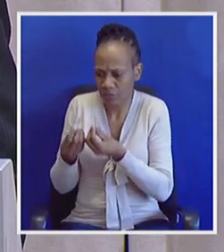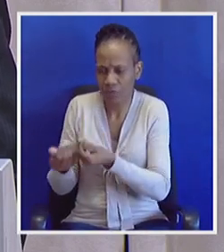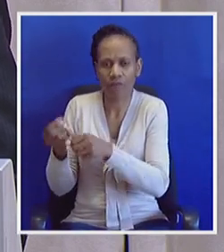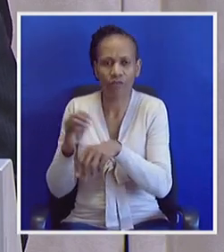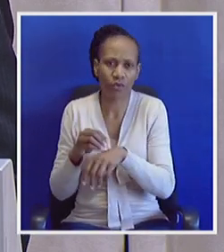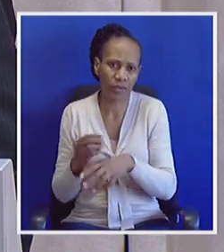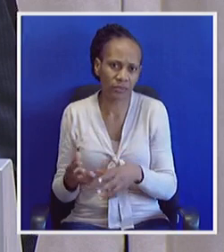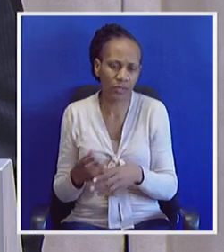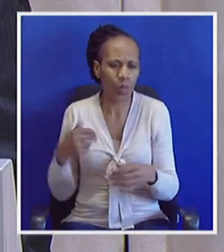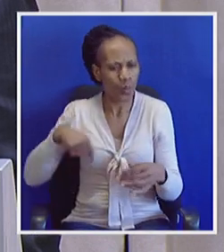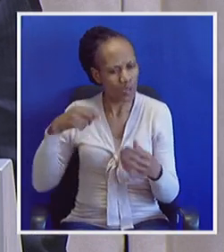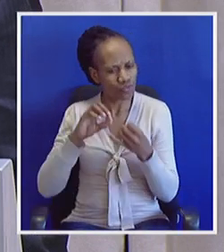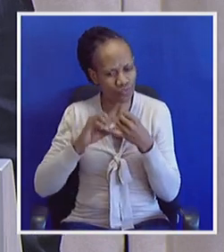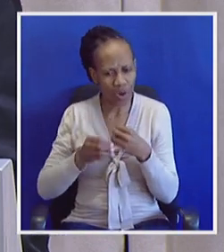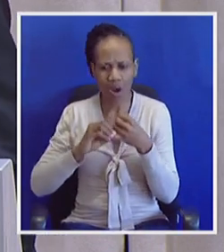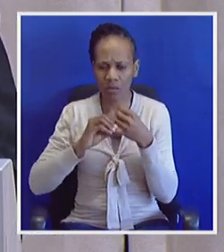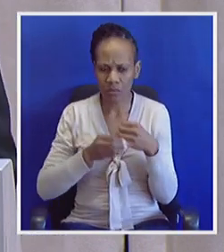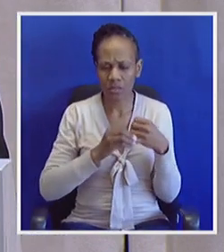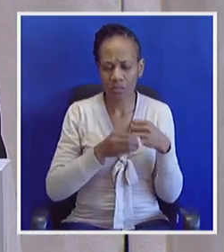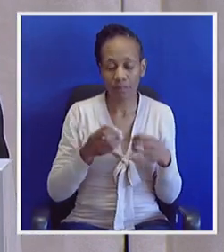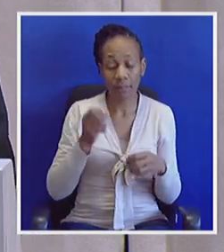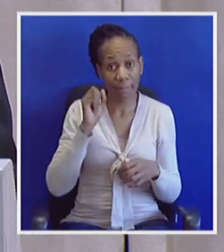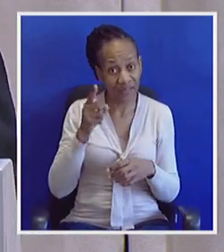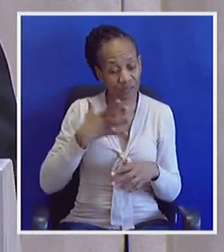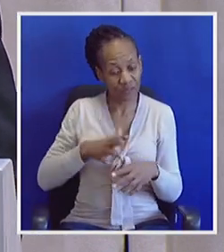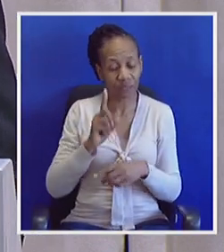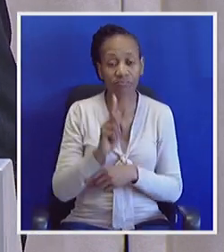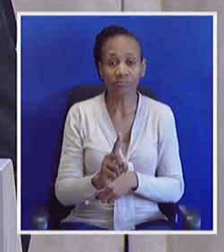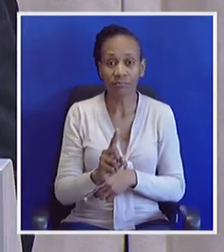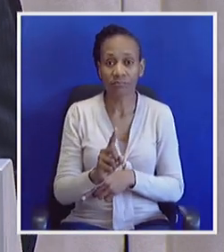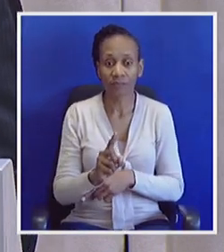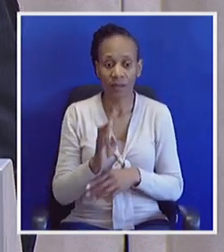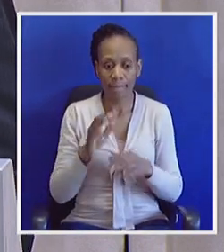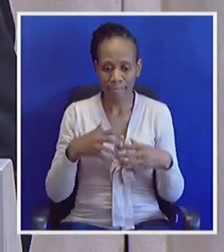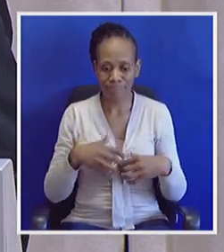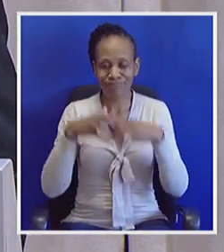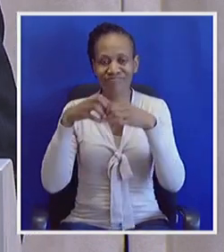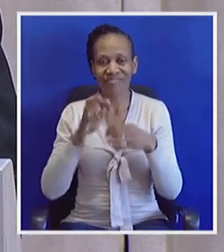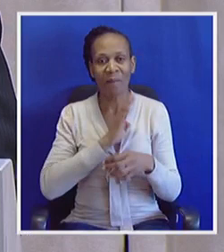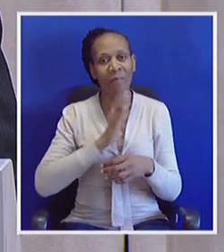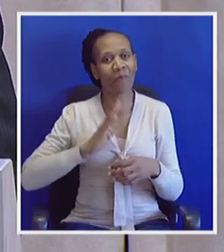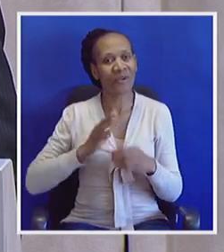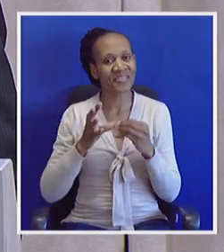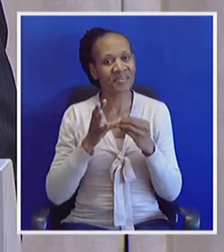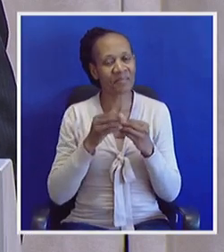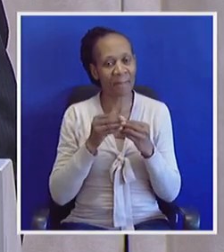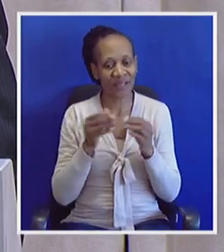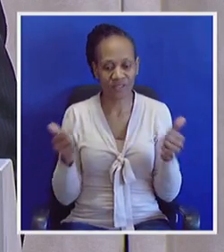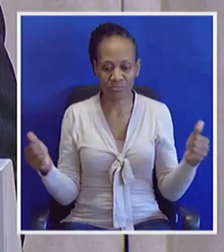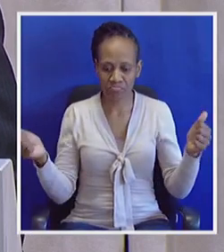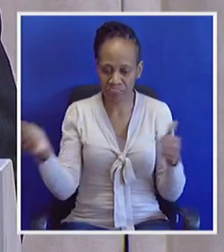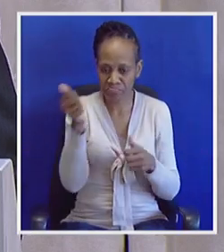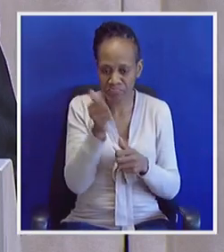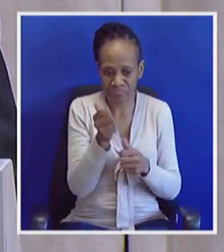them to a point where we want, as I said, as we appoint board members, to have full transparency so that it